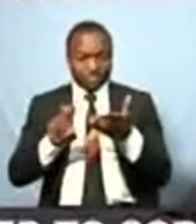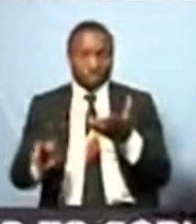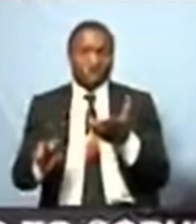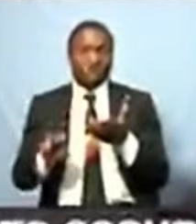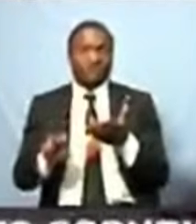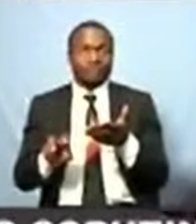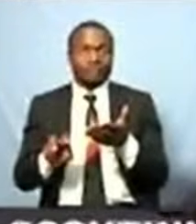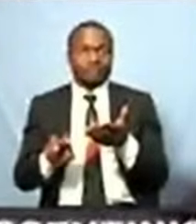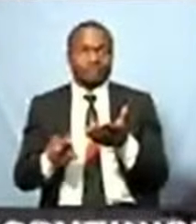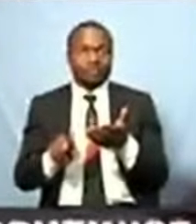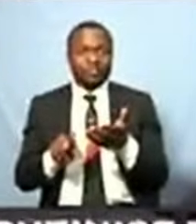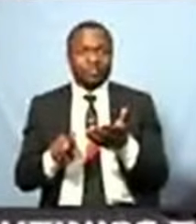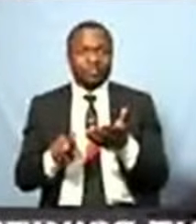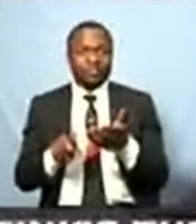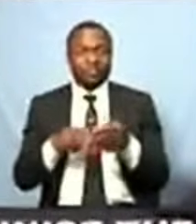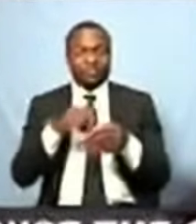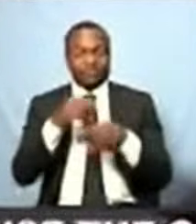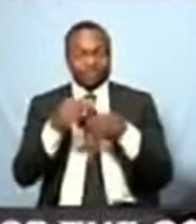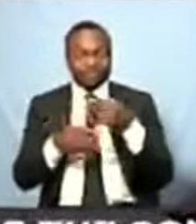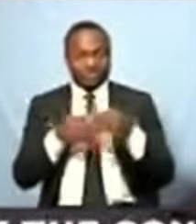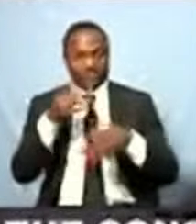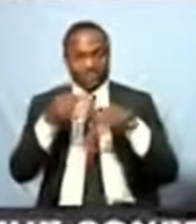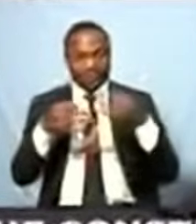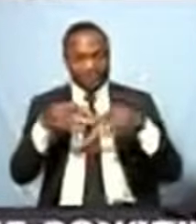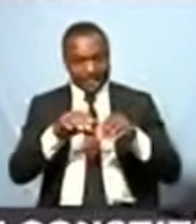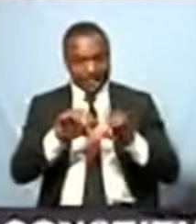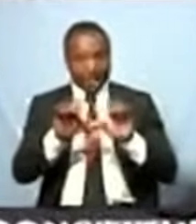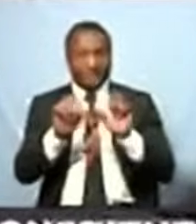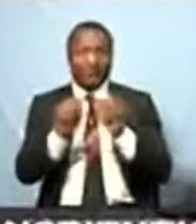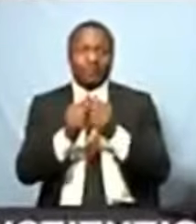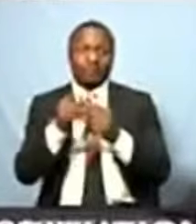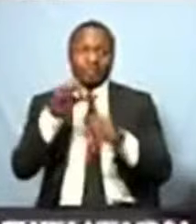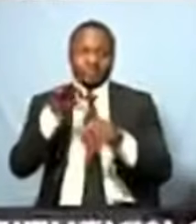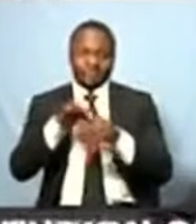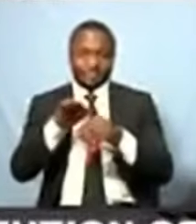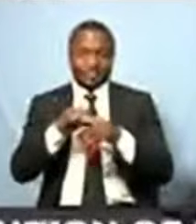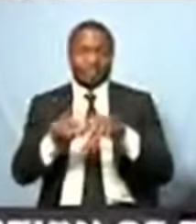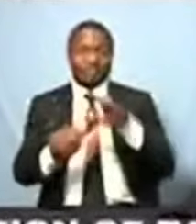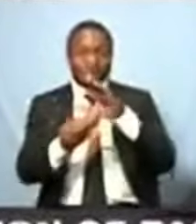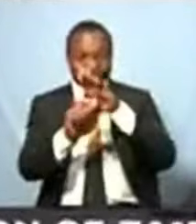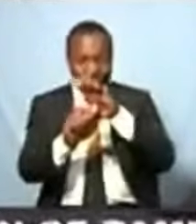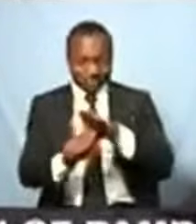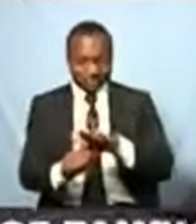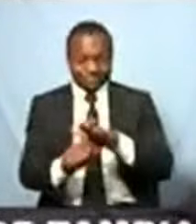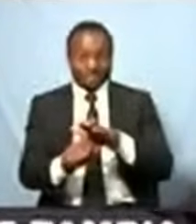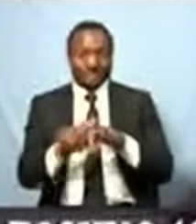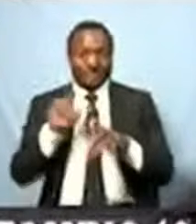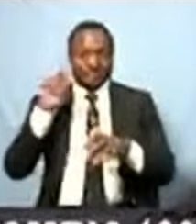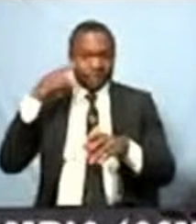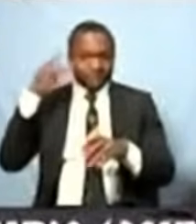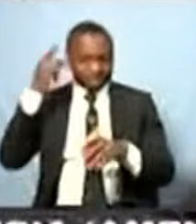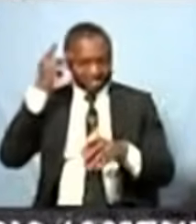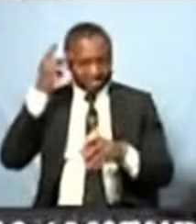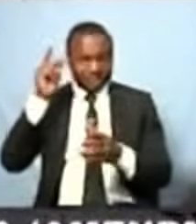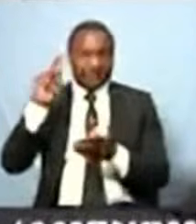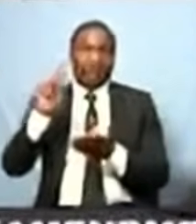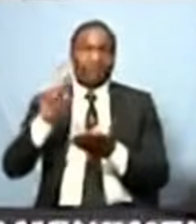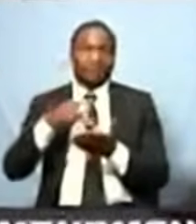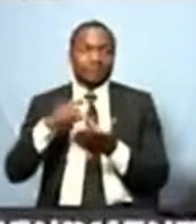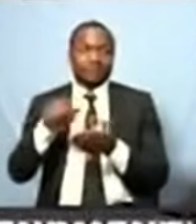nomination, it means that if we proceed with the election, we are disadvantaging the political party that sponsored